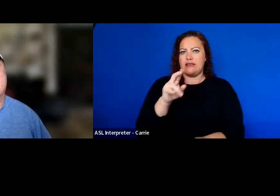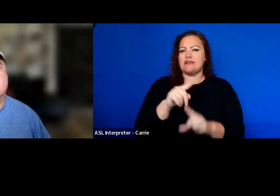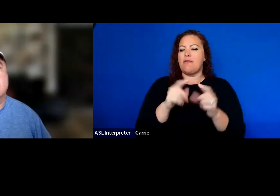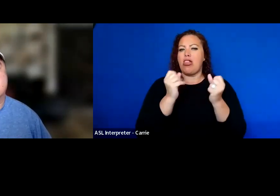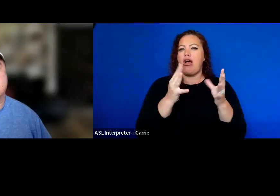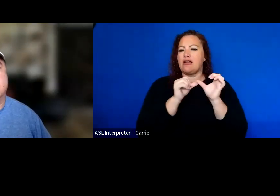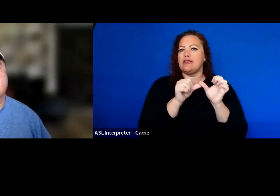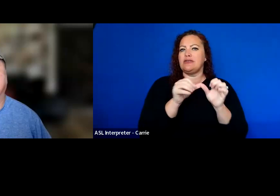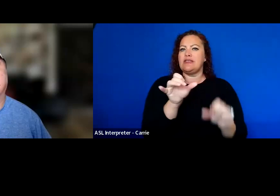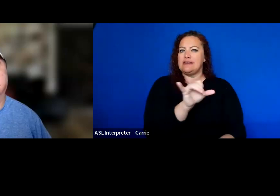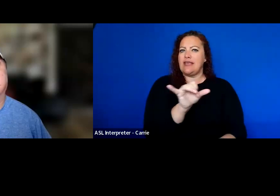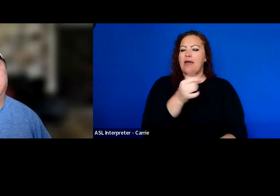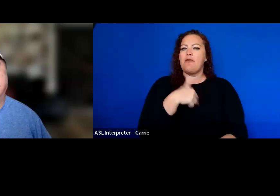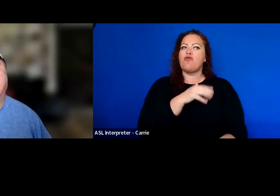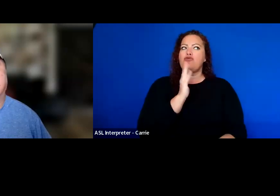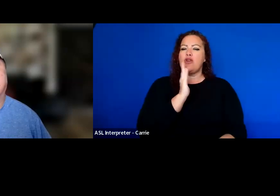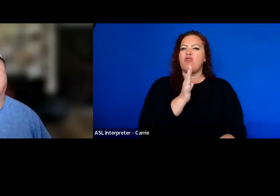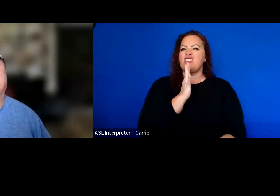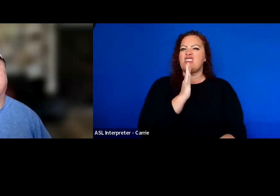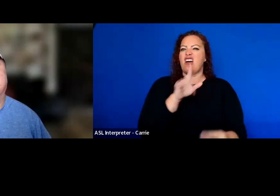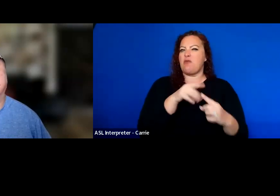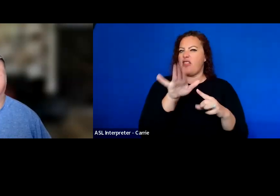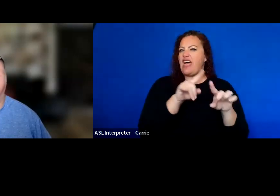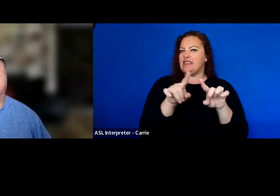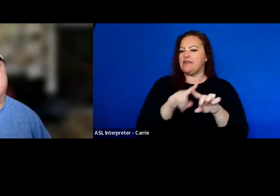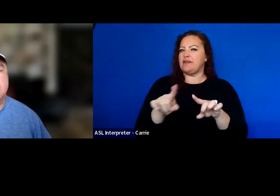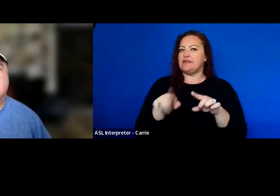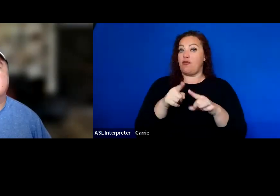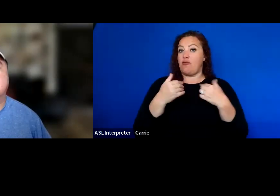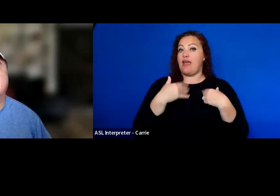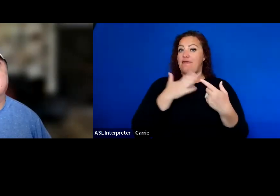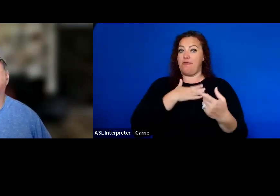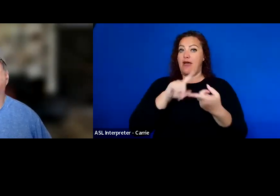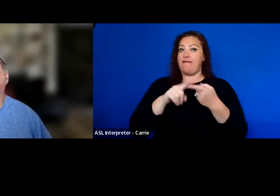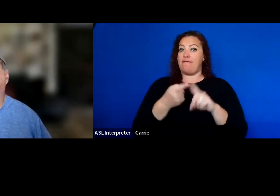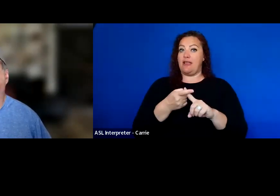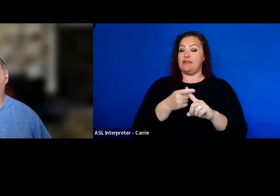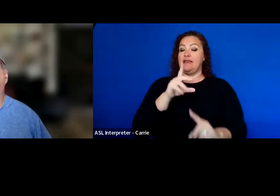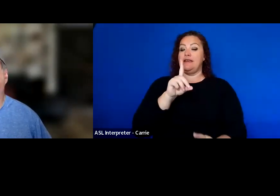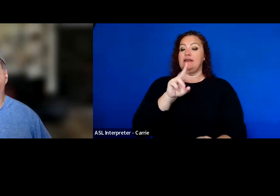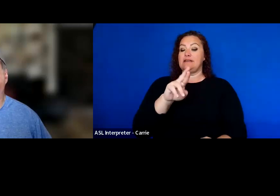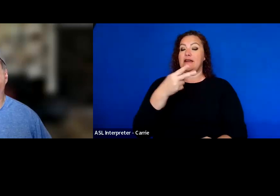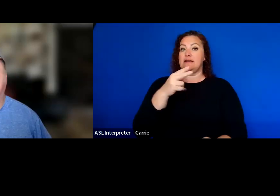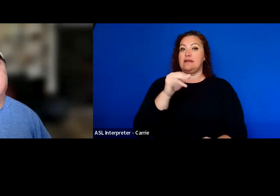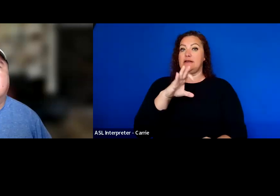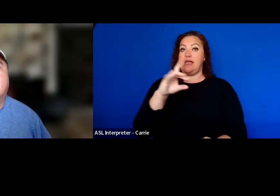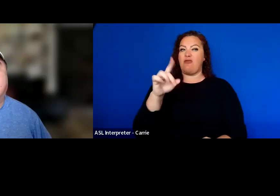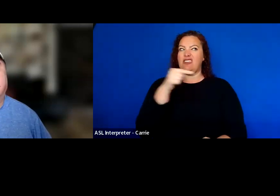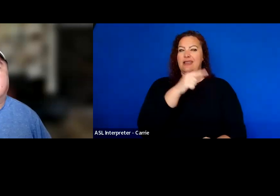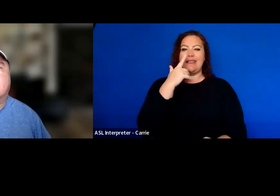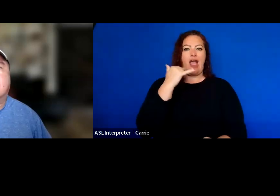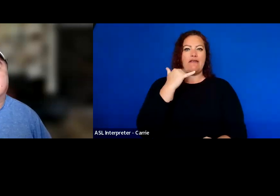out as we have Dr. Hayward on, my friend Dr. Hayward out in California. She's going to be joining me today.